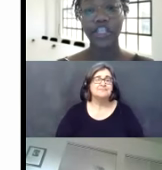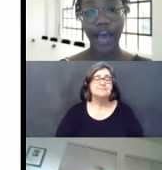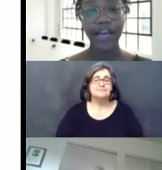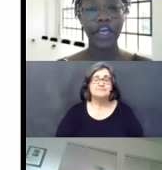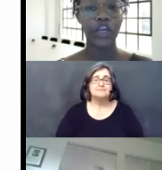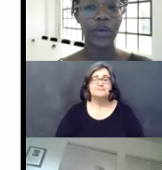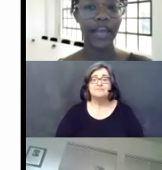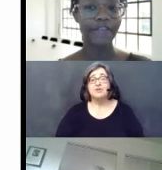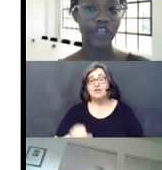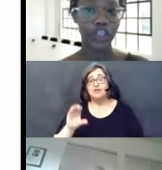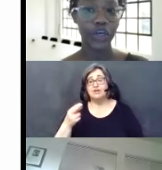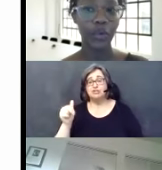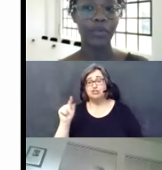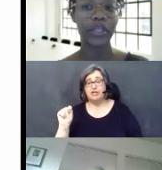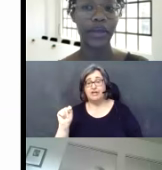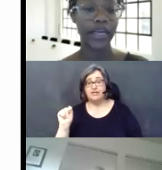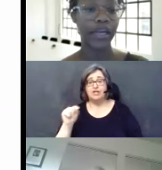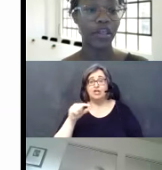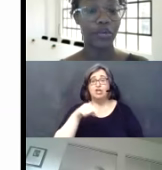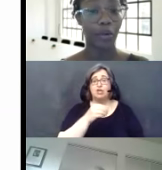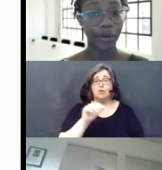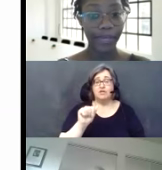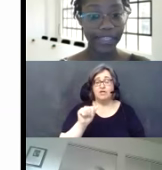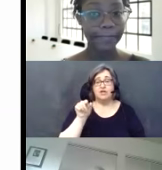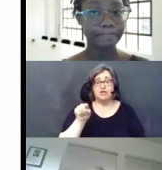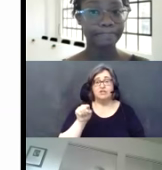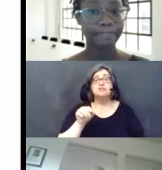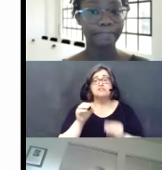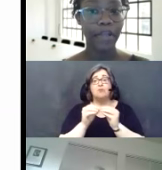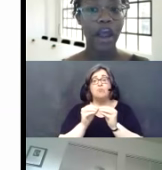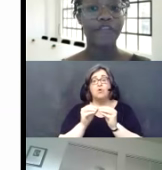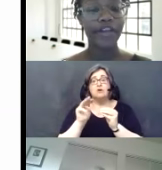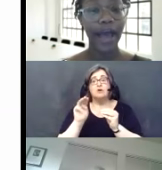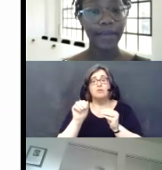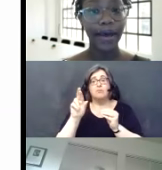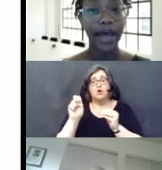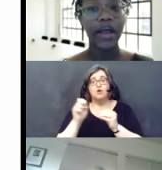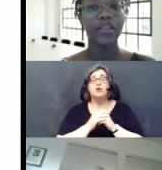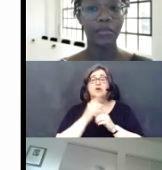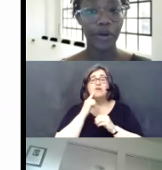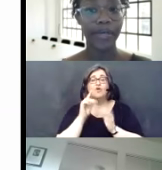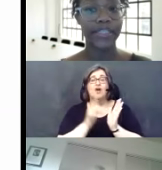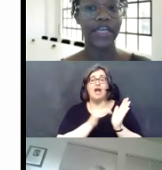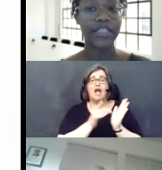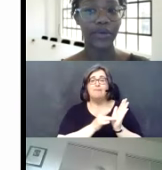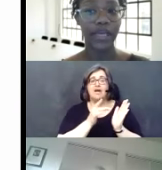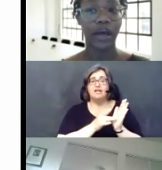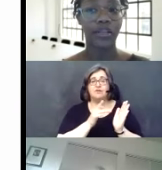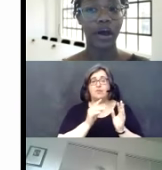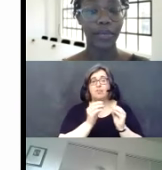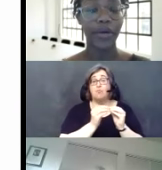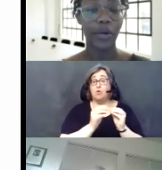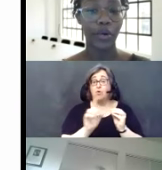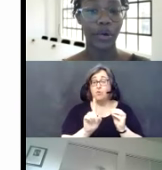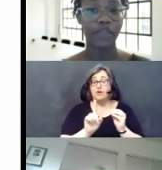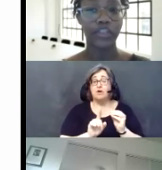Now, the chat and Q&A feature will be located on the More button. For the iPad, the More button is located on